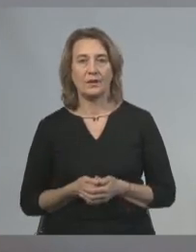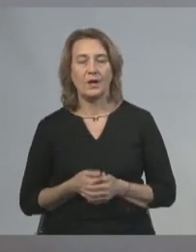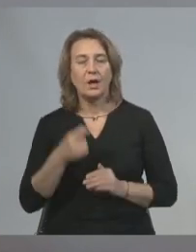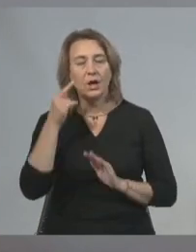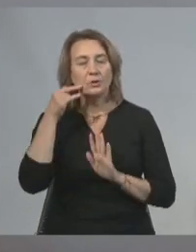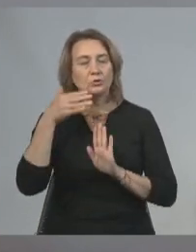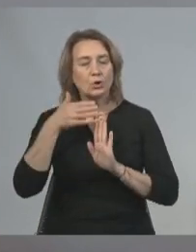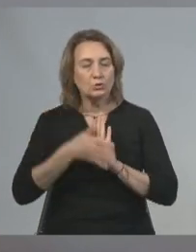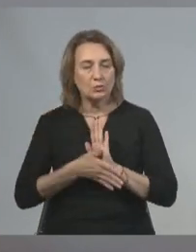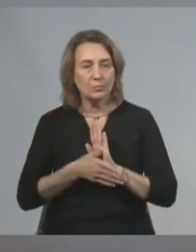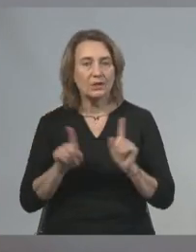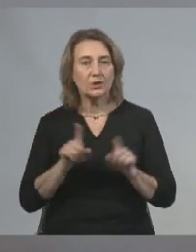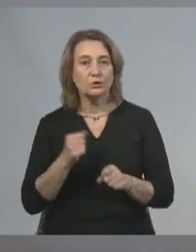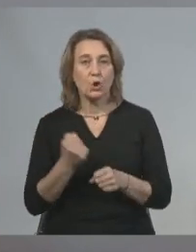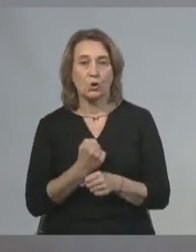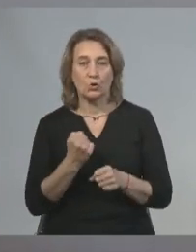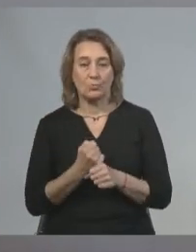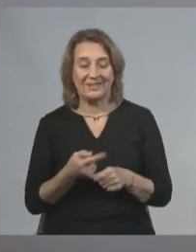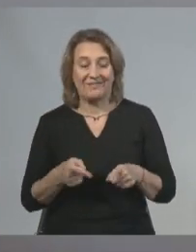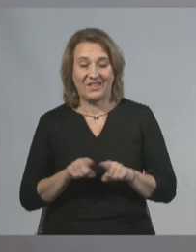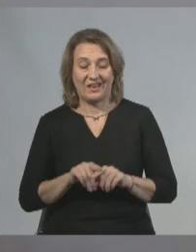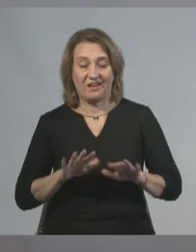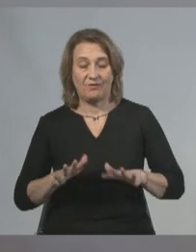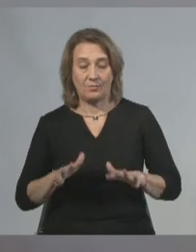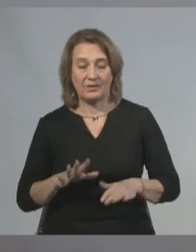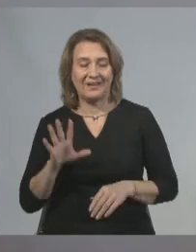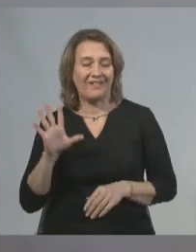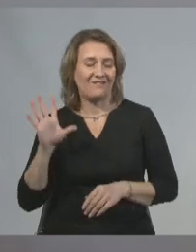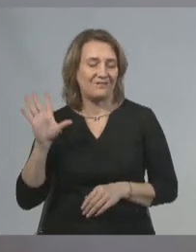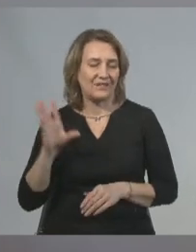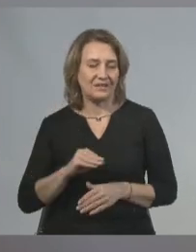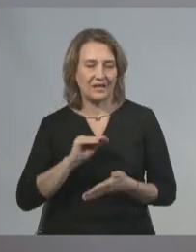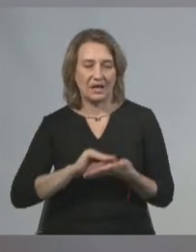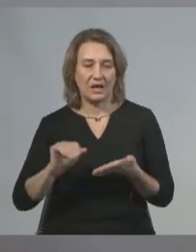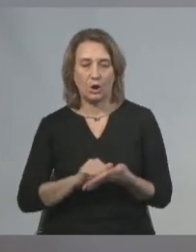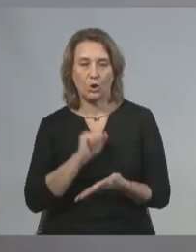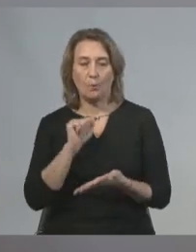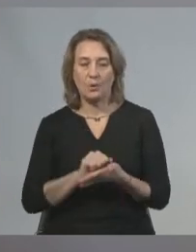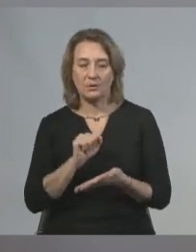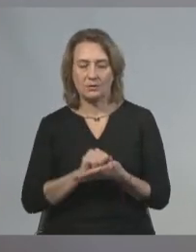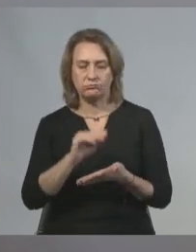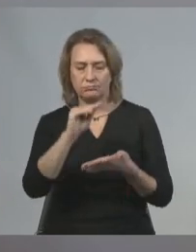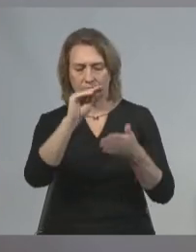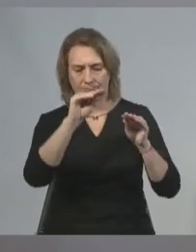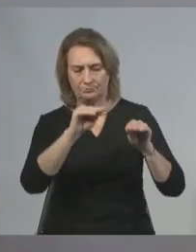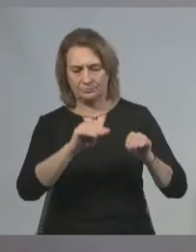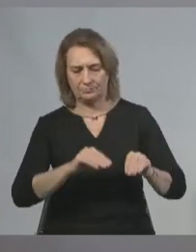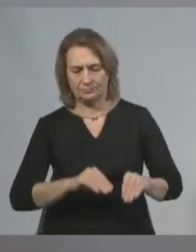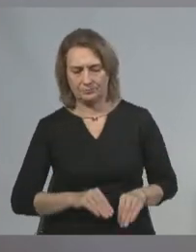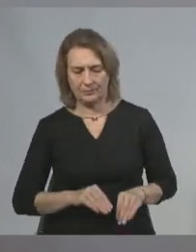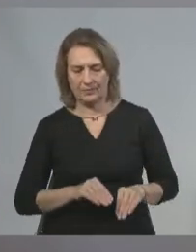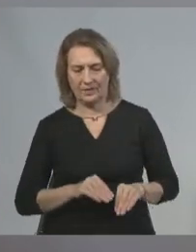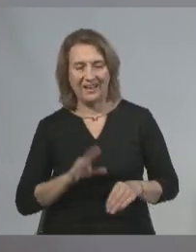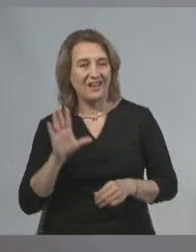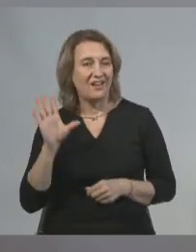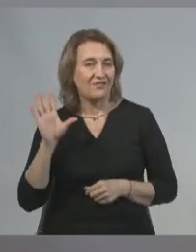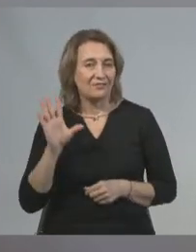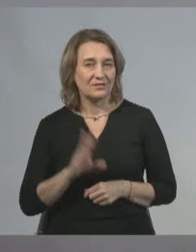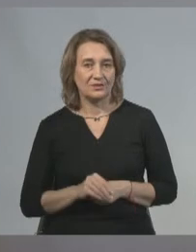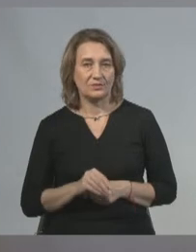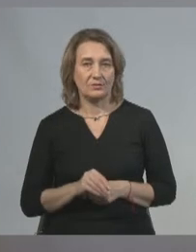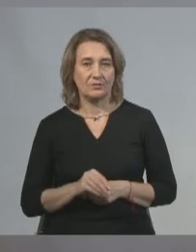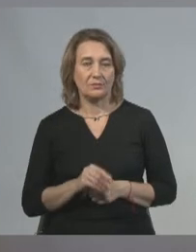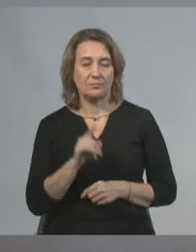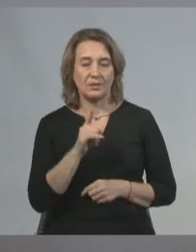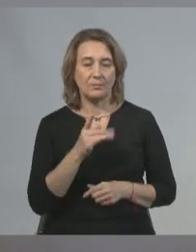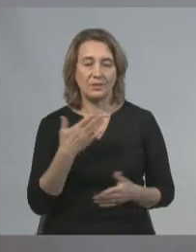portals uh publish everything and uh we as a of zero balkans is a part of international